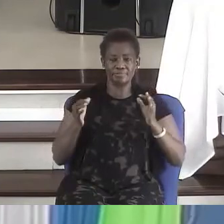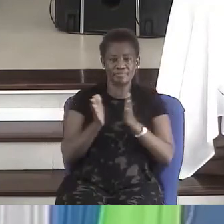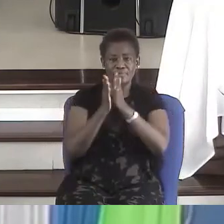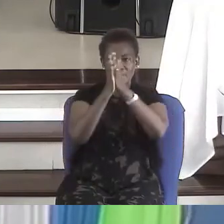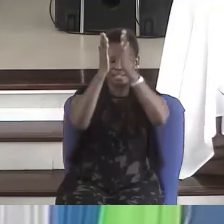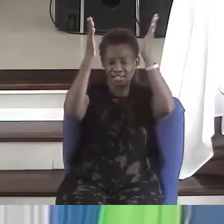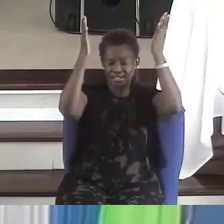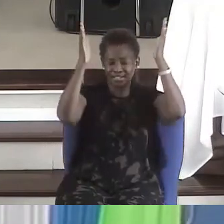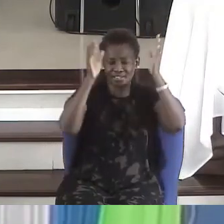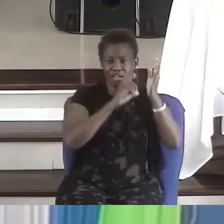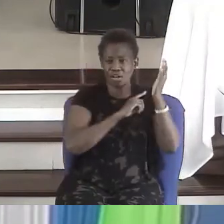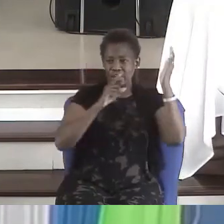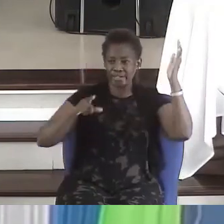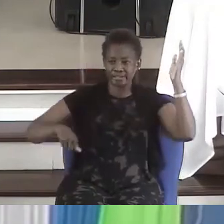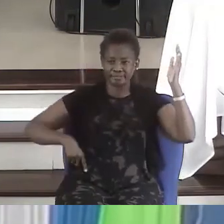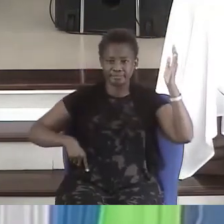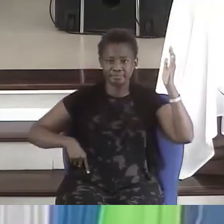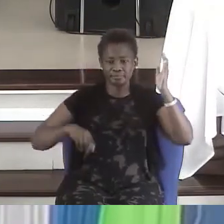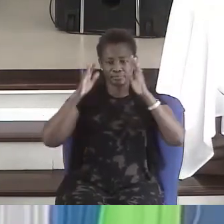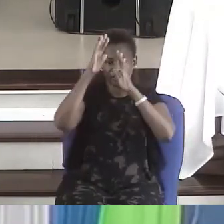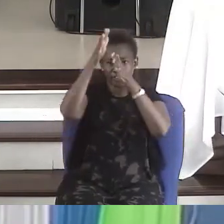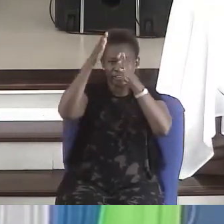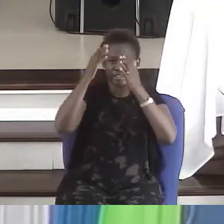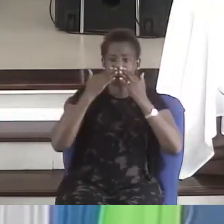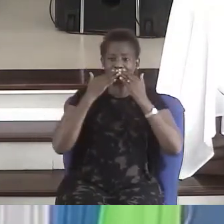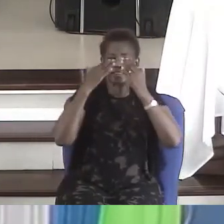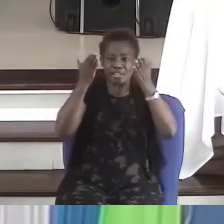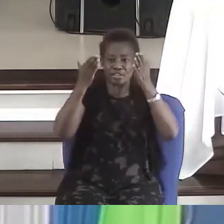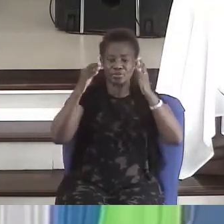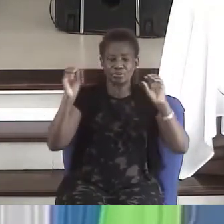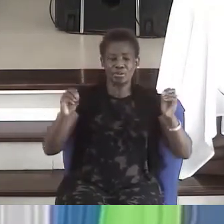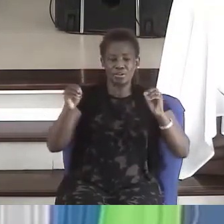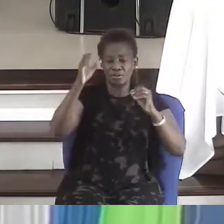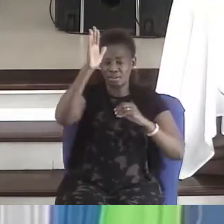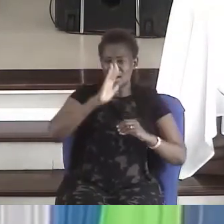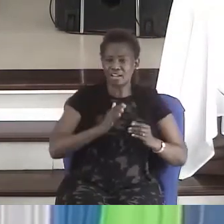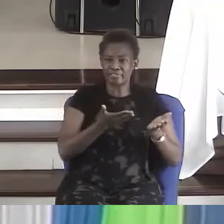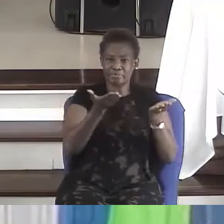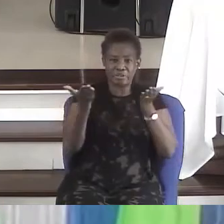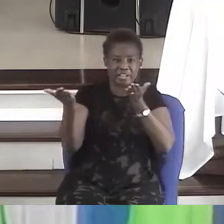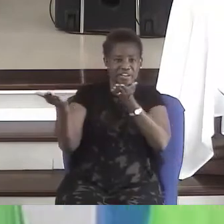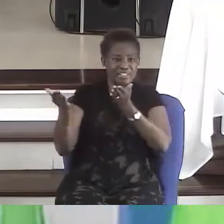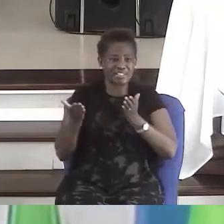Lord. Father, we thank you, God, for bringing us here this morning.